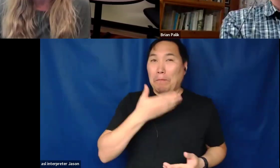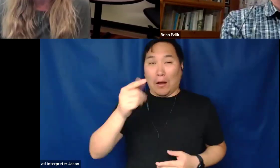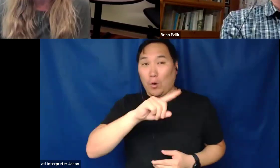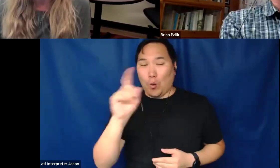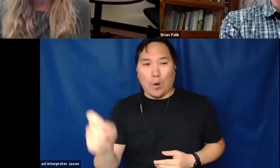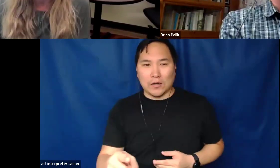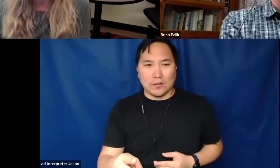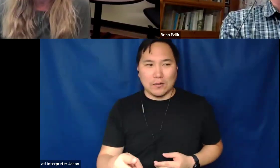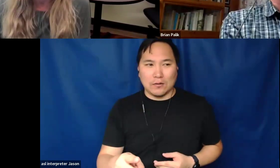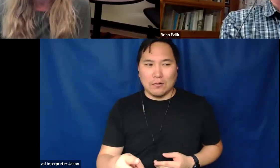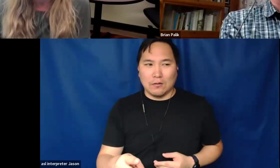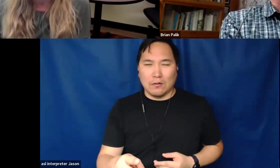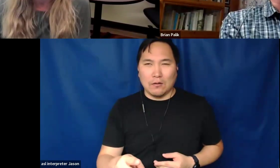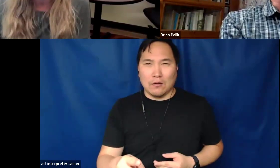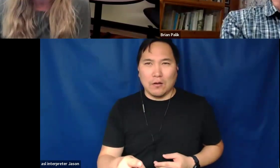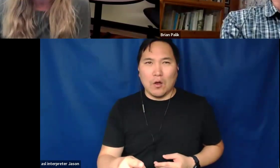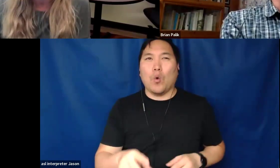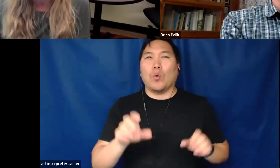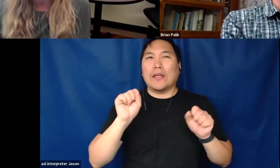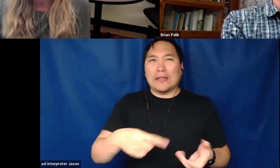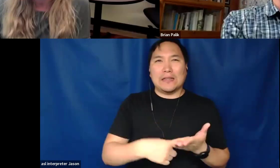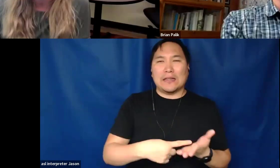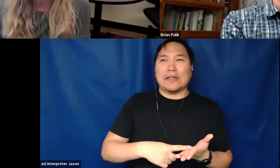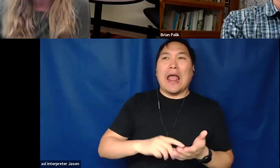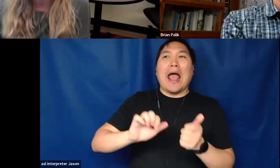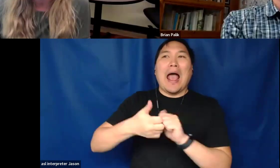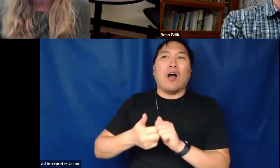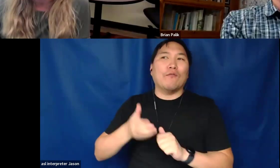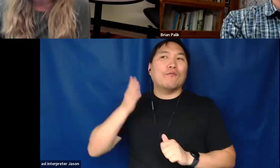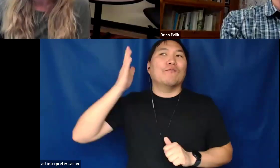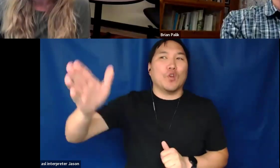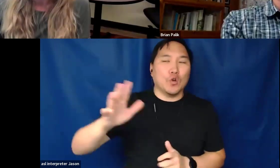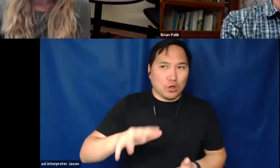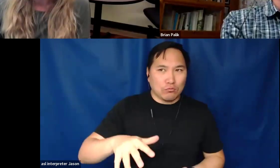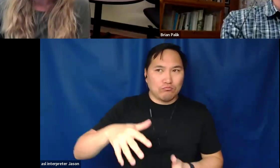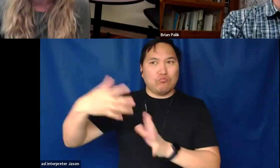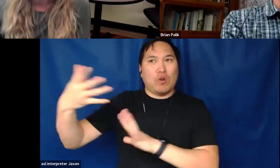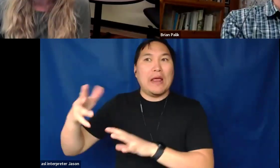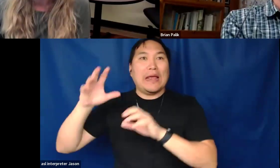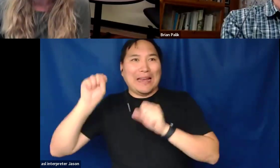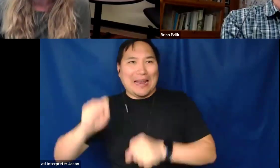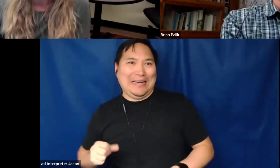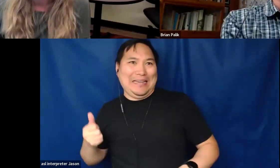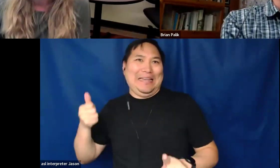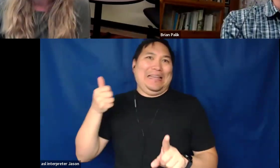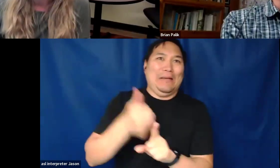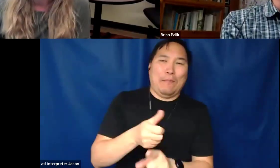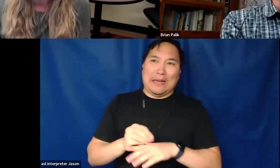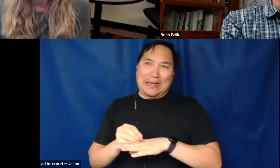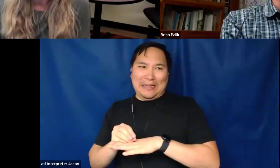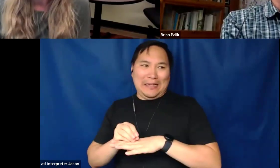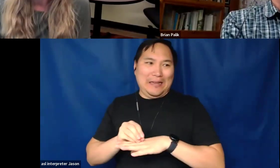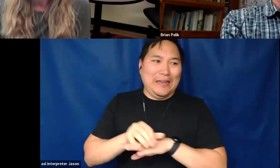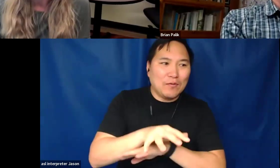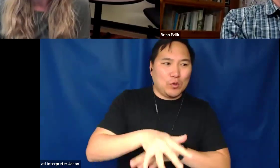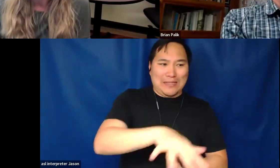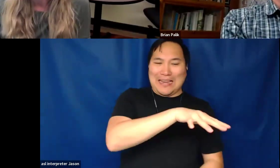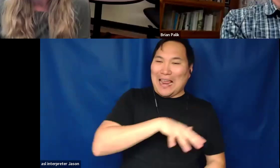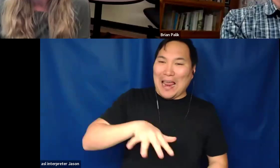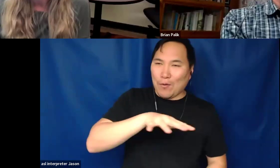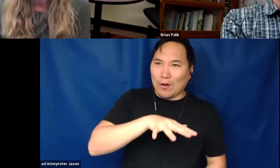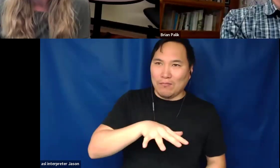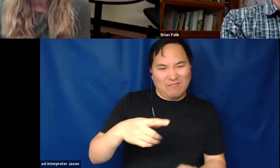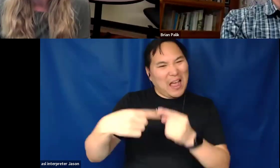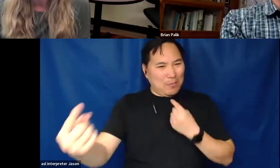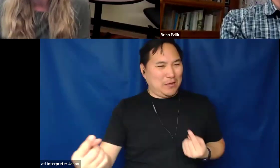what happens in future disturbances? And so, for example, I could be wrong, but and what the meaning is of the question, but